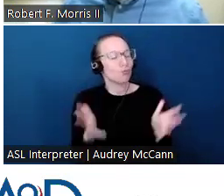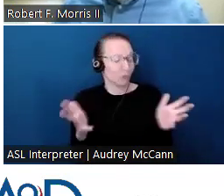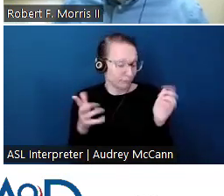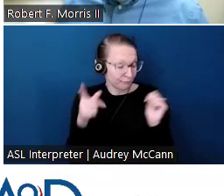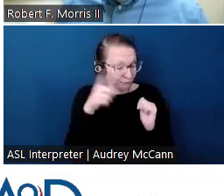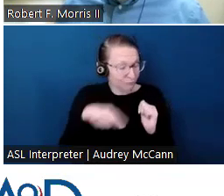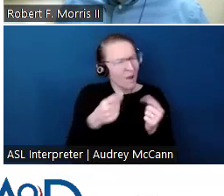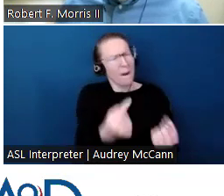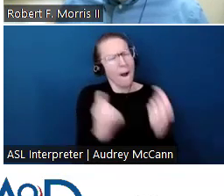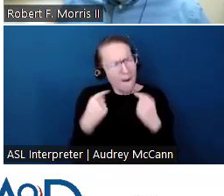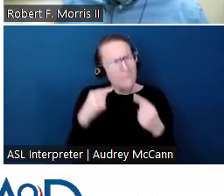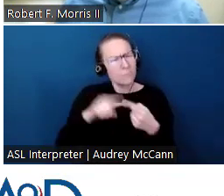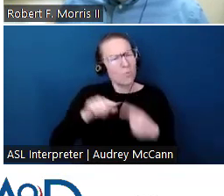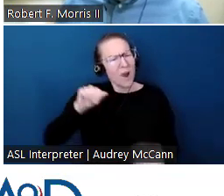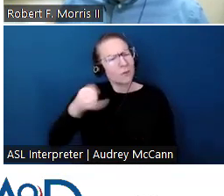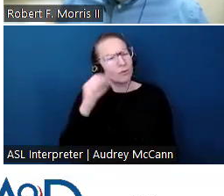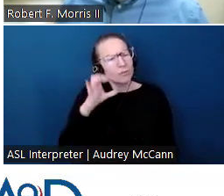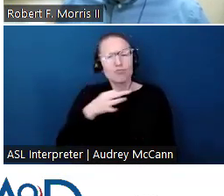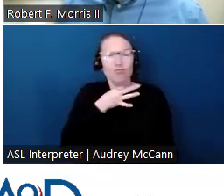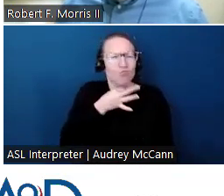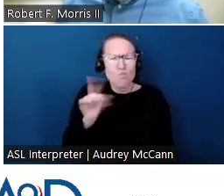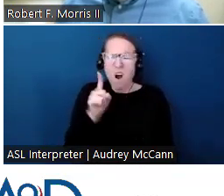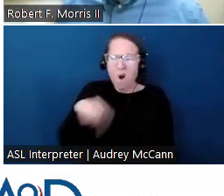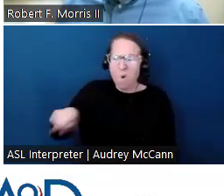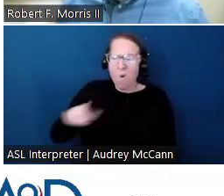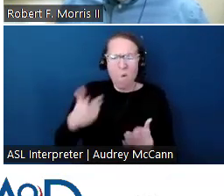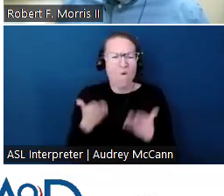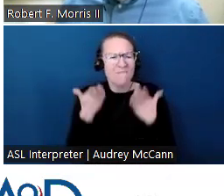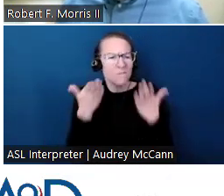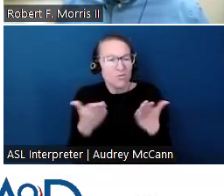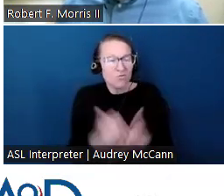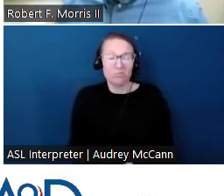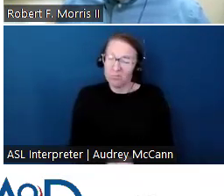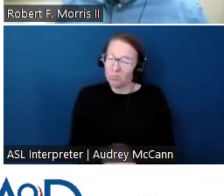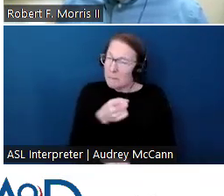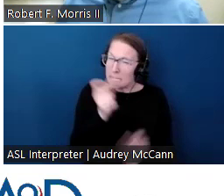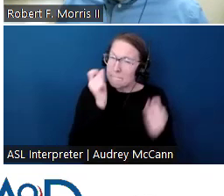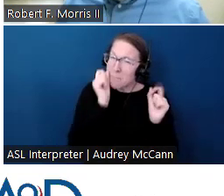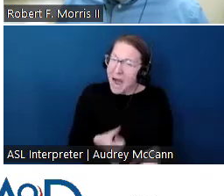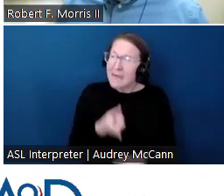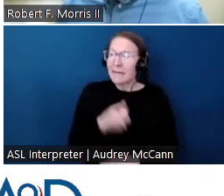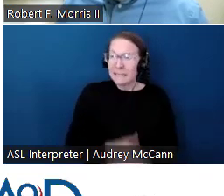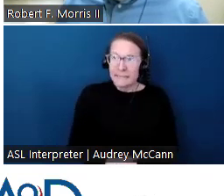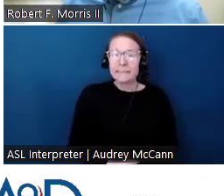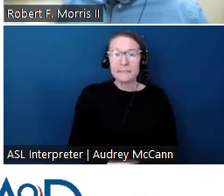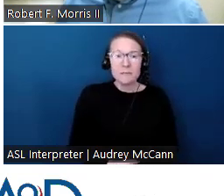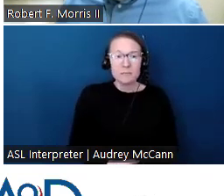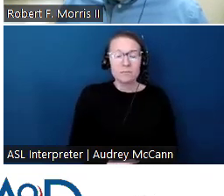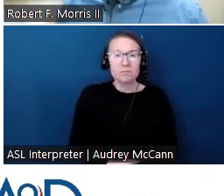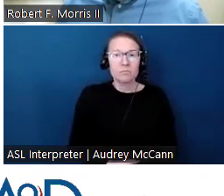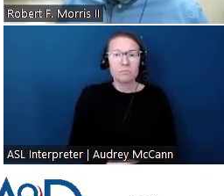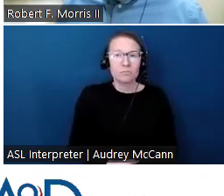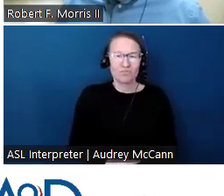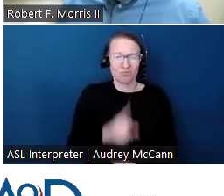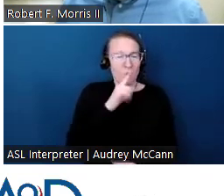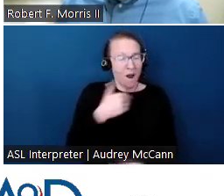the AJCs and see what they have to offer, what we have to offer. I think you'll be surprised at how much there is